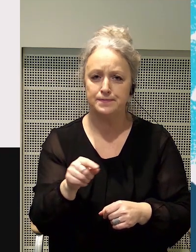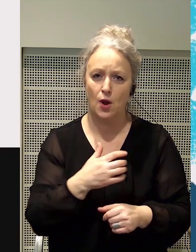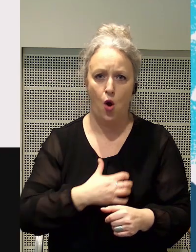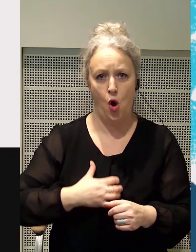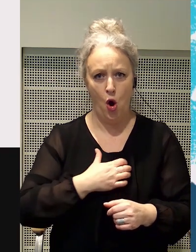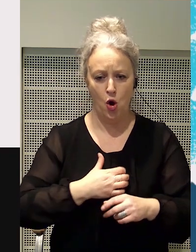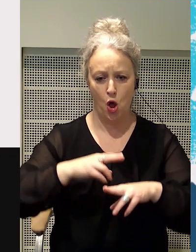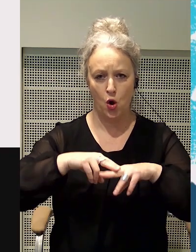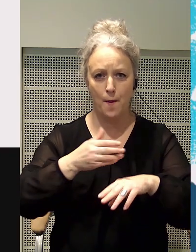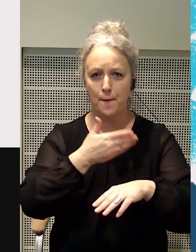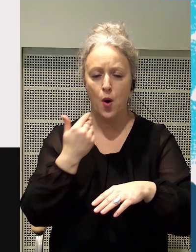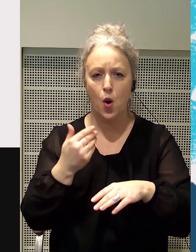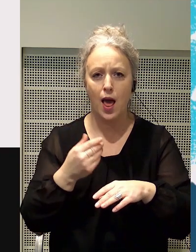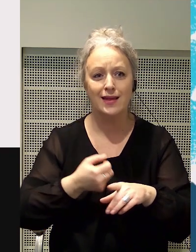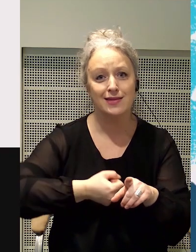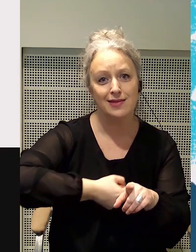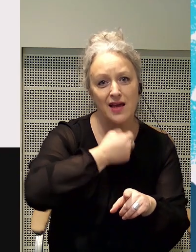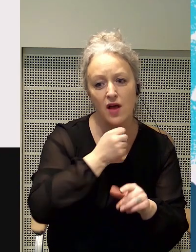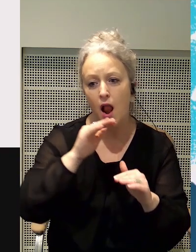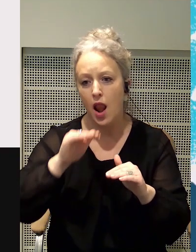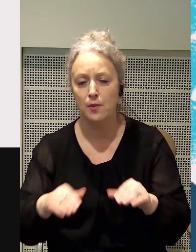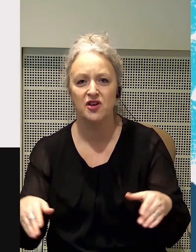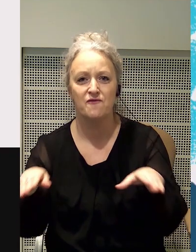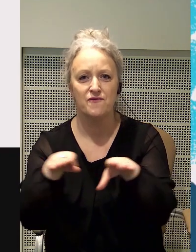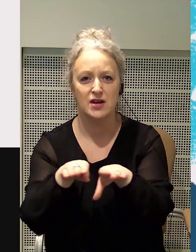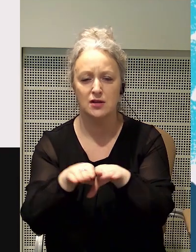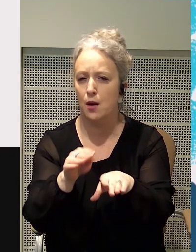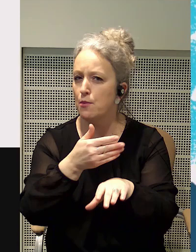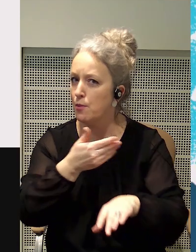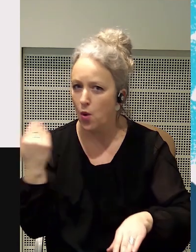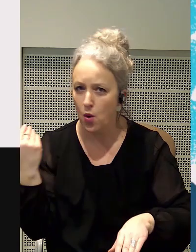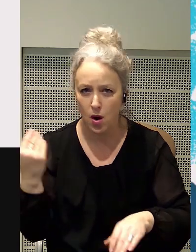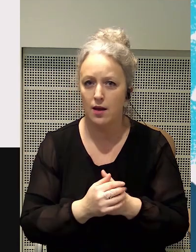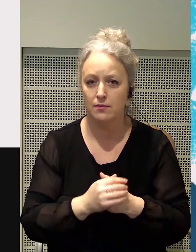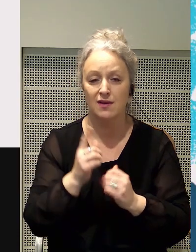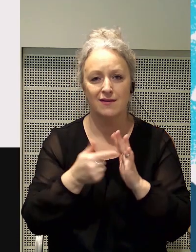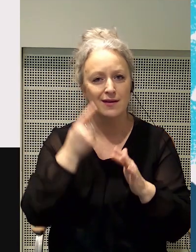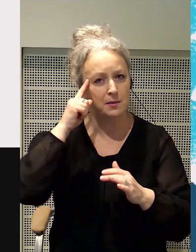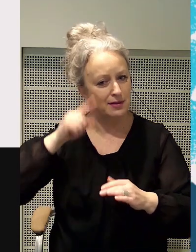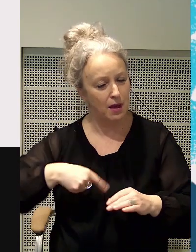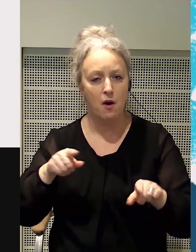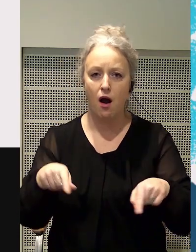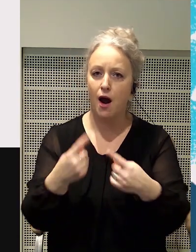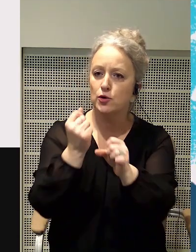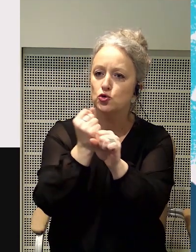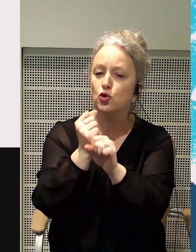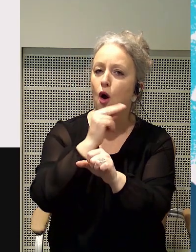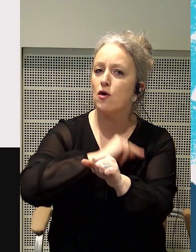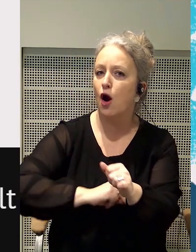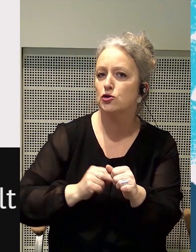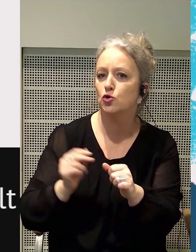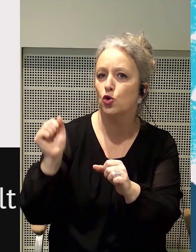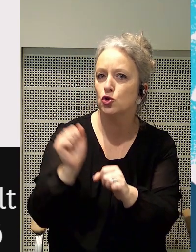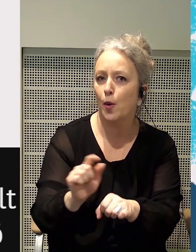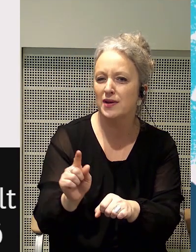medicinal development benefits only a small number of people. And fourth, we also know that the orphan